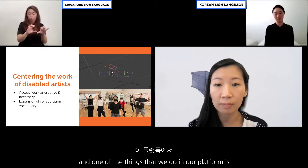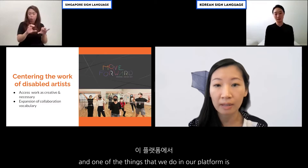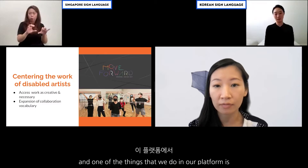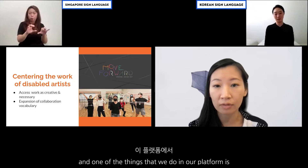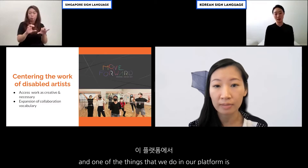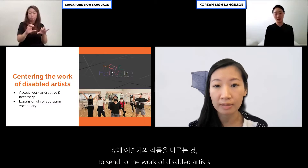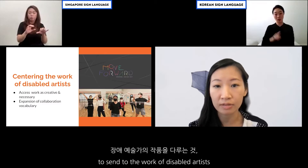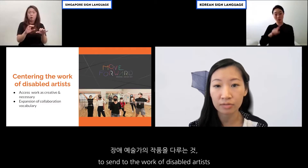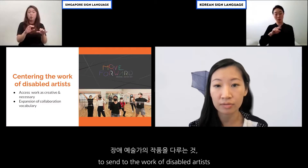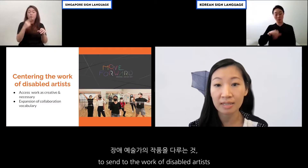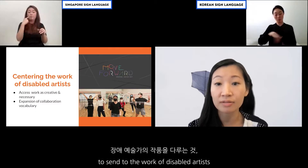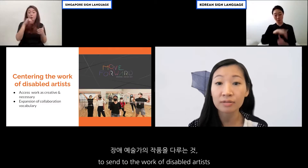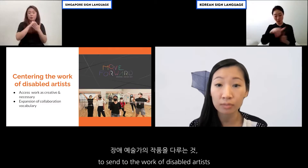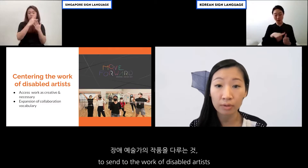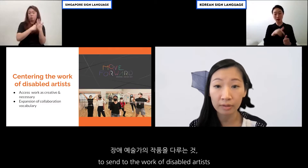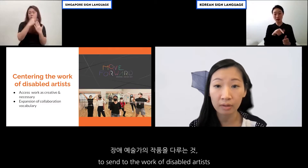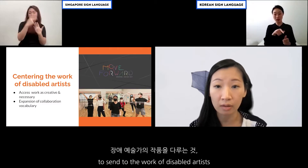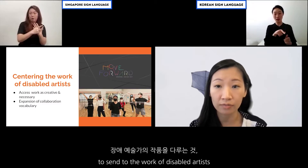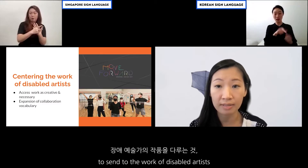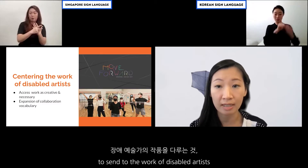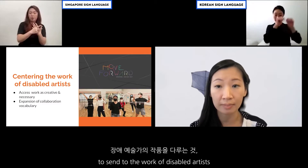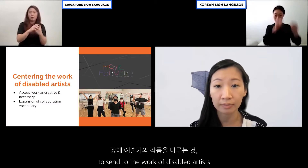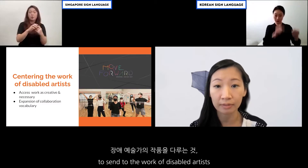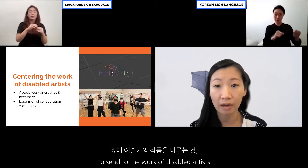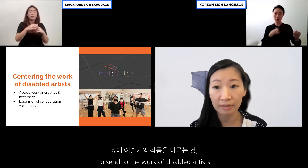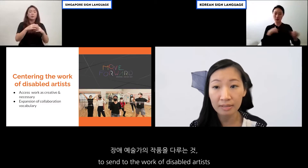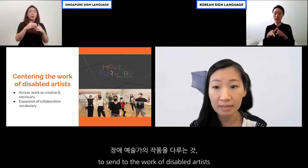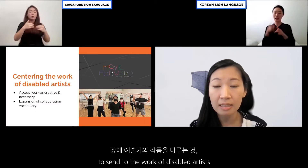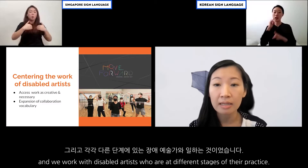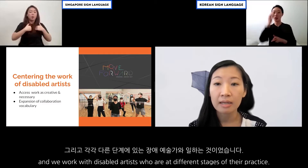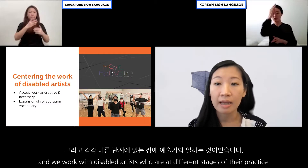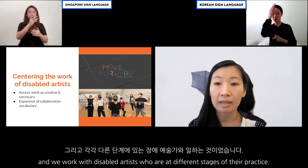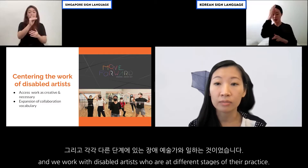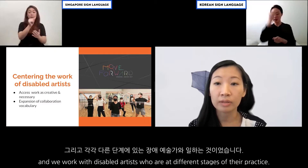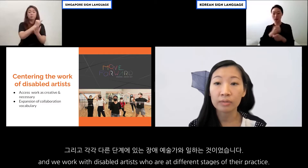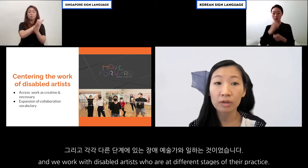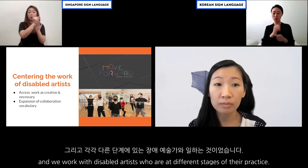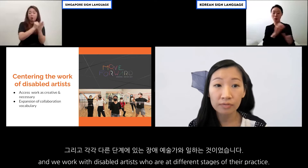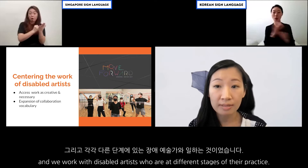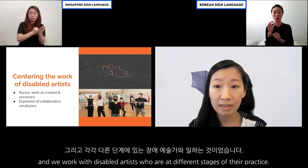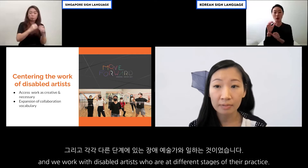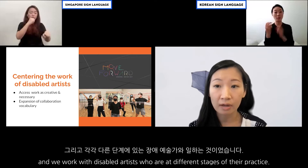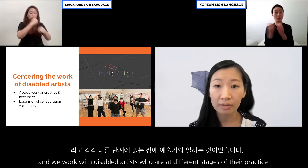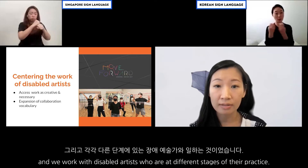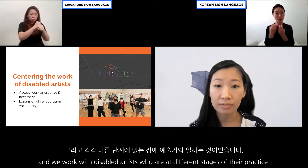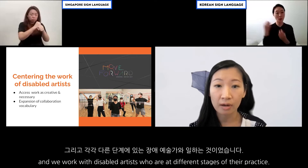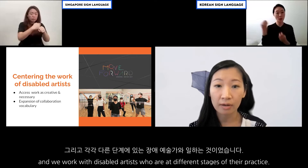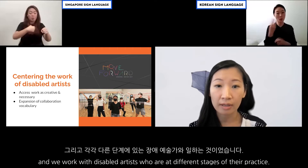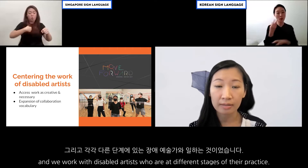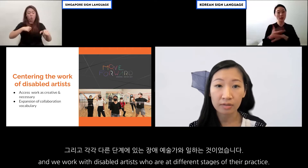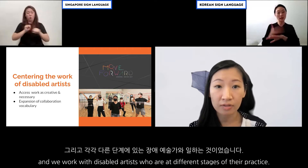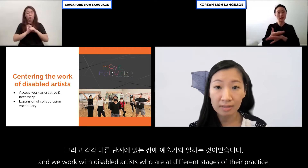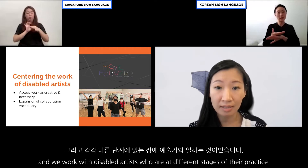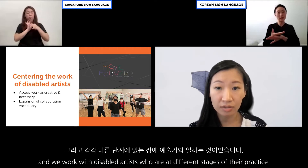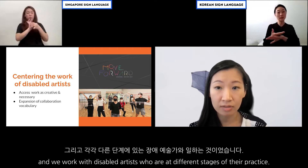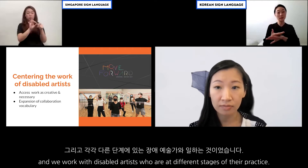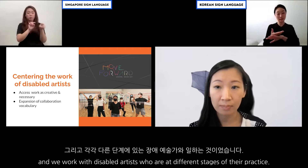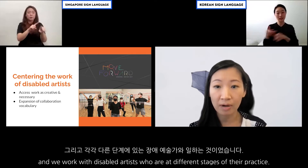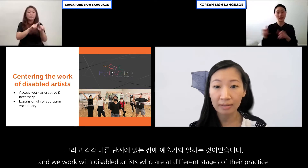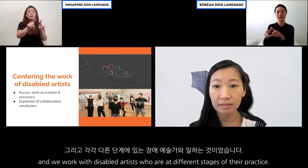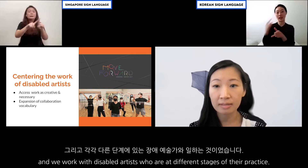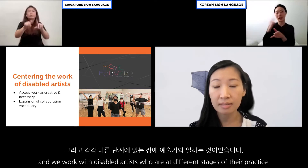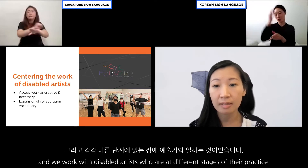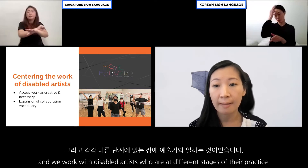in our platform is to center the work of disabled artists. And we work with disabled artists who are at different stages